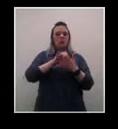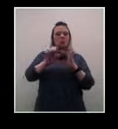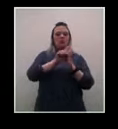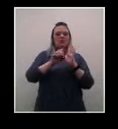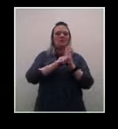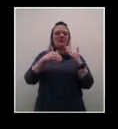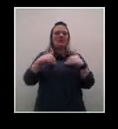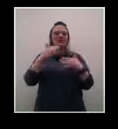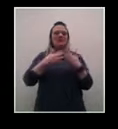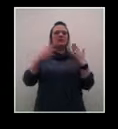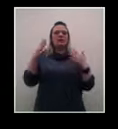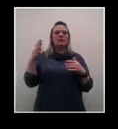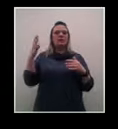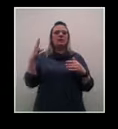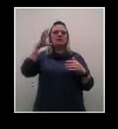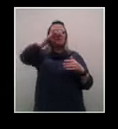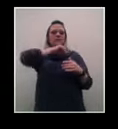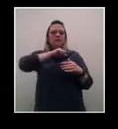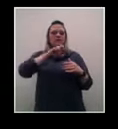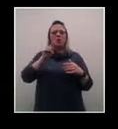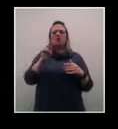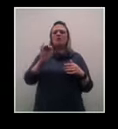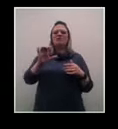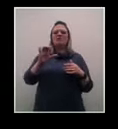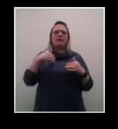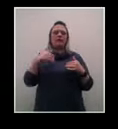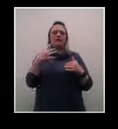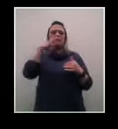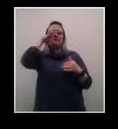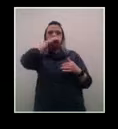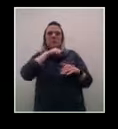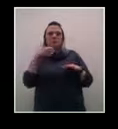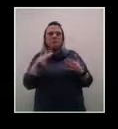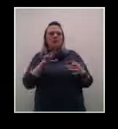presumed deaths based on the evidence, but they had not actually